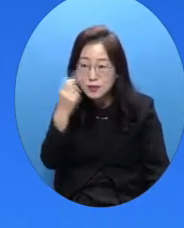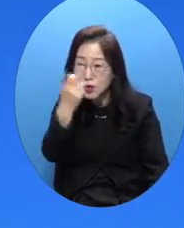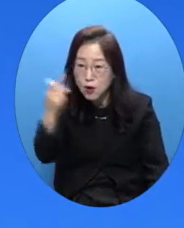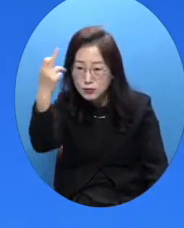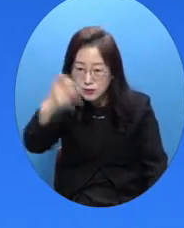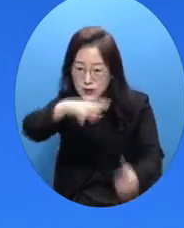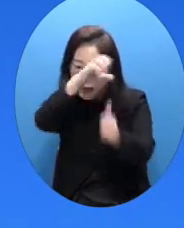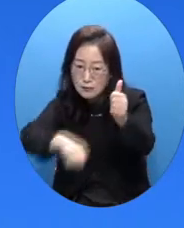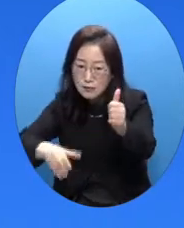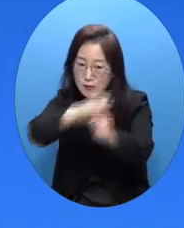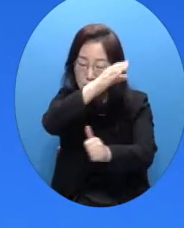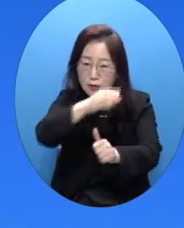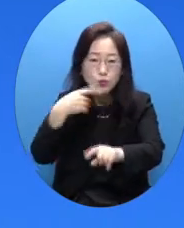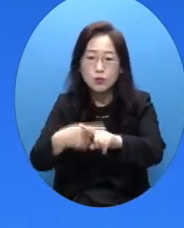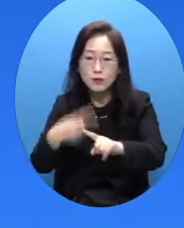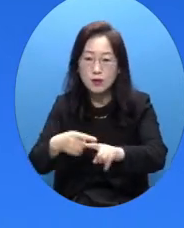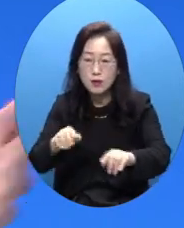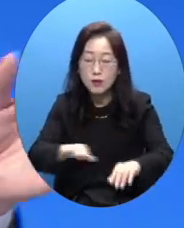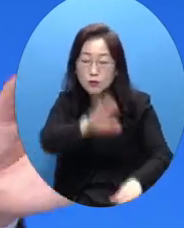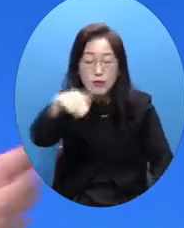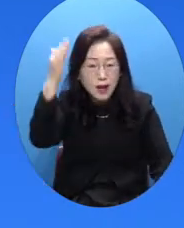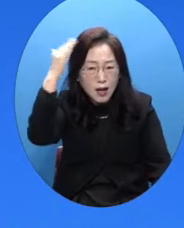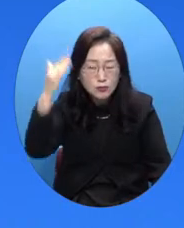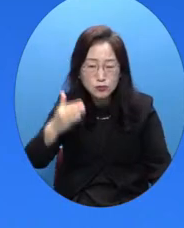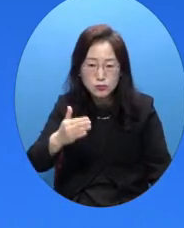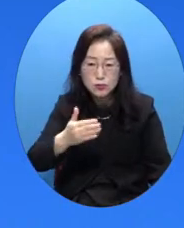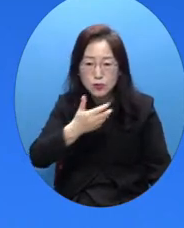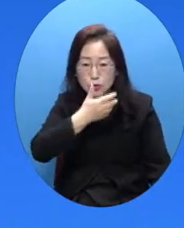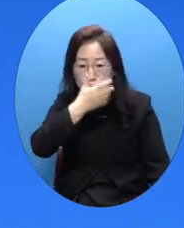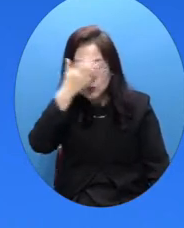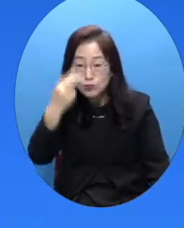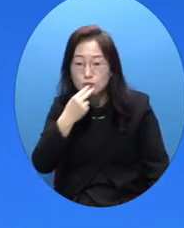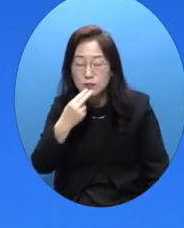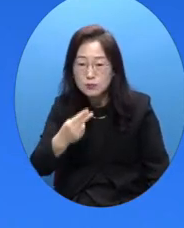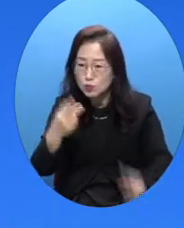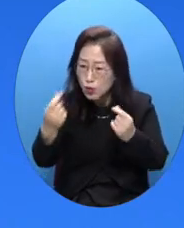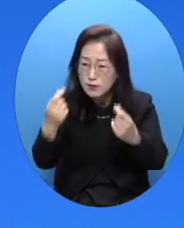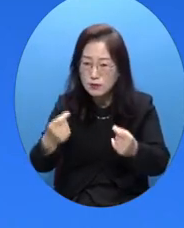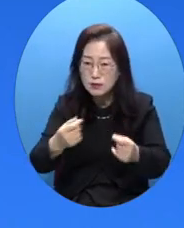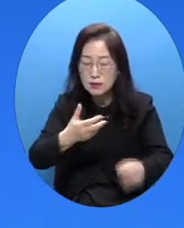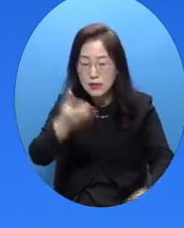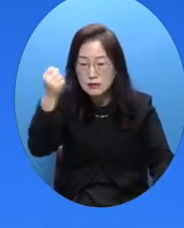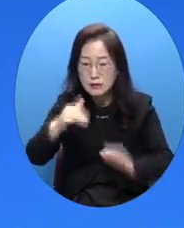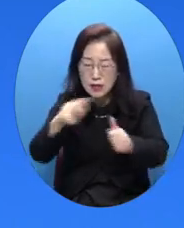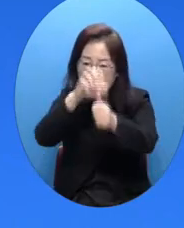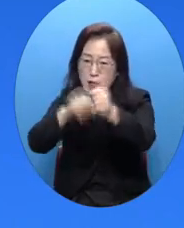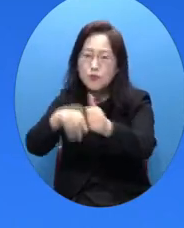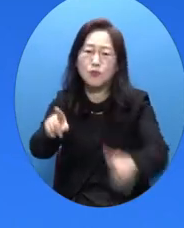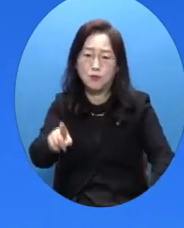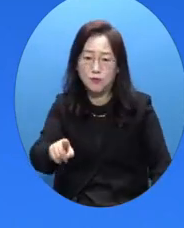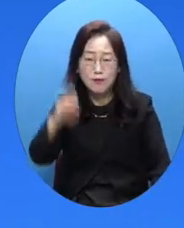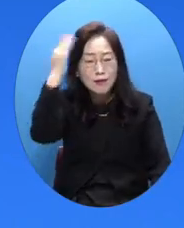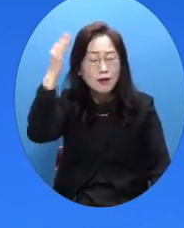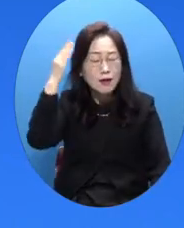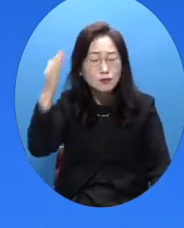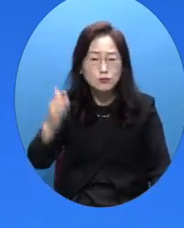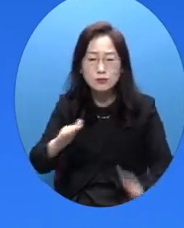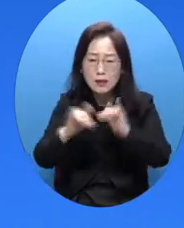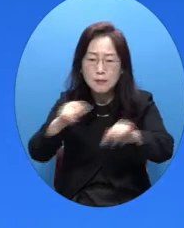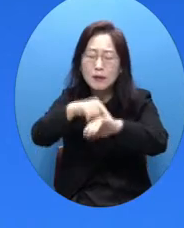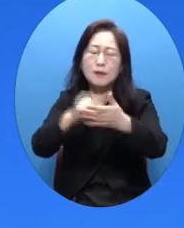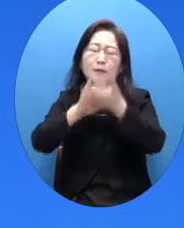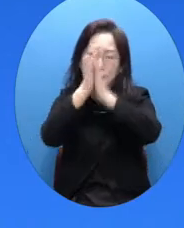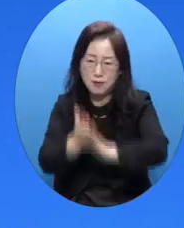how he should be against supporting homosexuality and I foreign